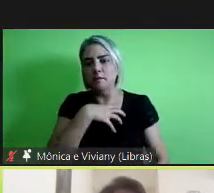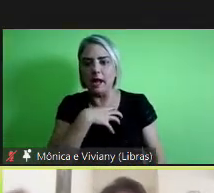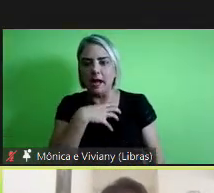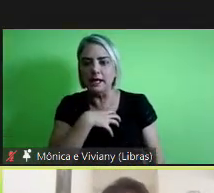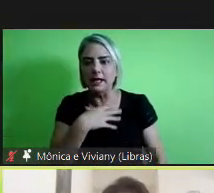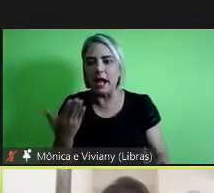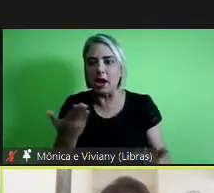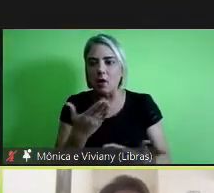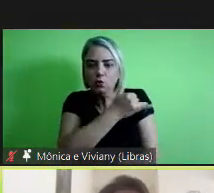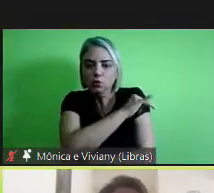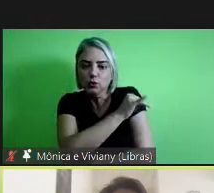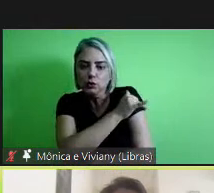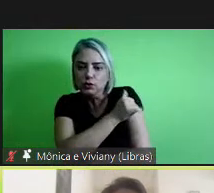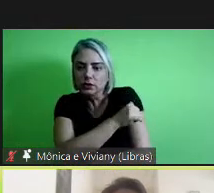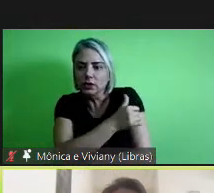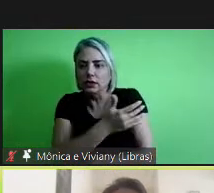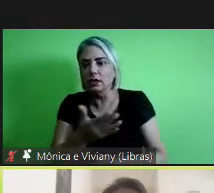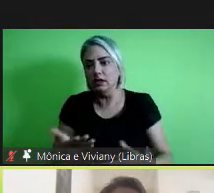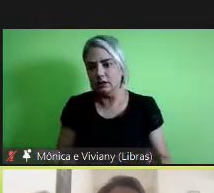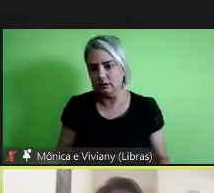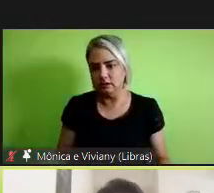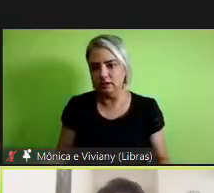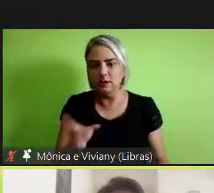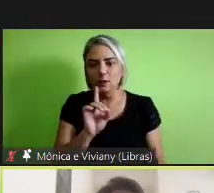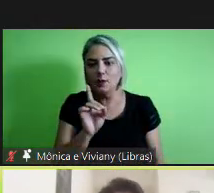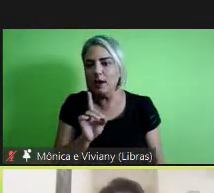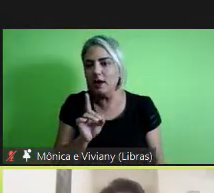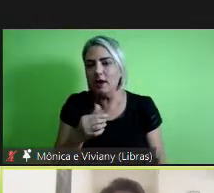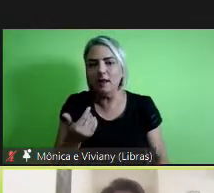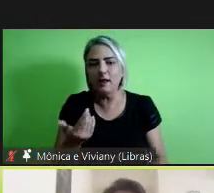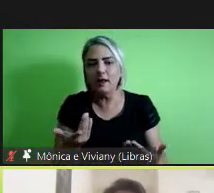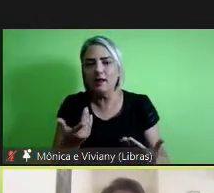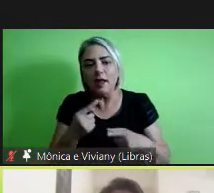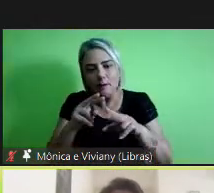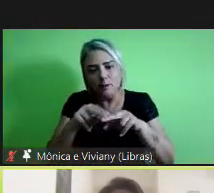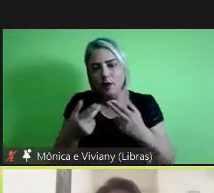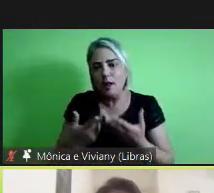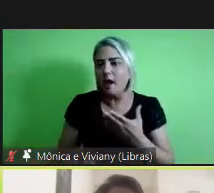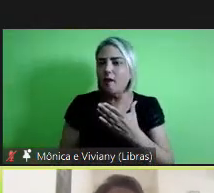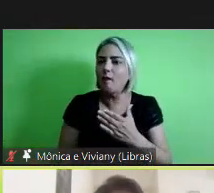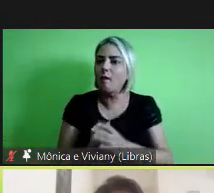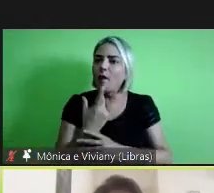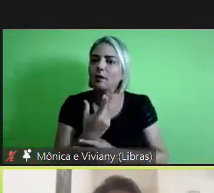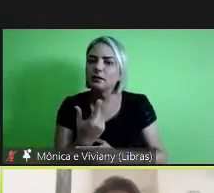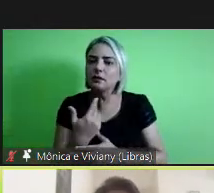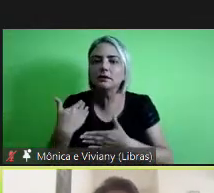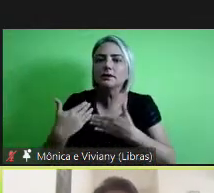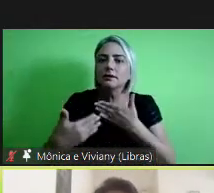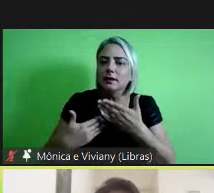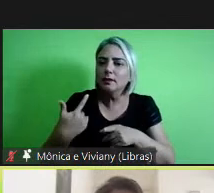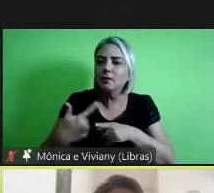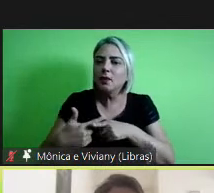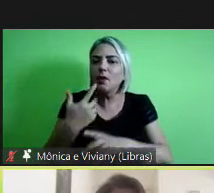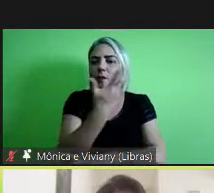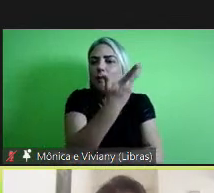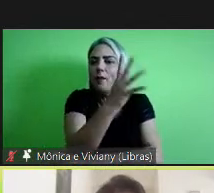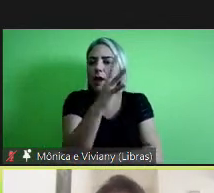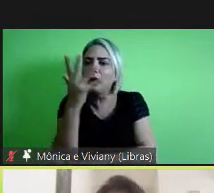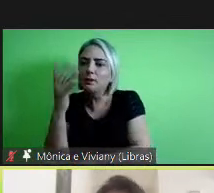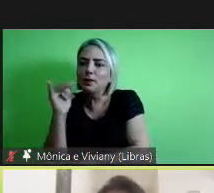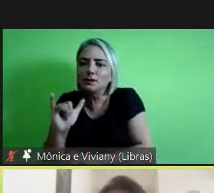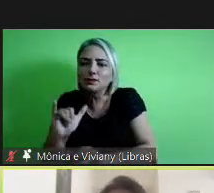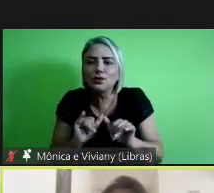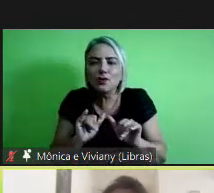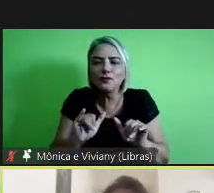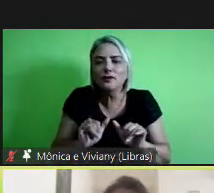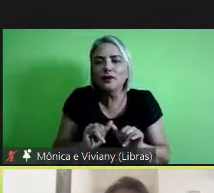calamity situations such as in the state of Bahia and now more recently in Petrópolis. It's not out of the blue.